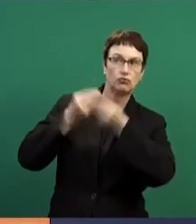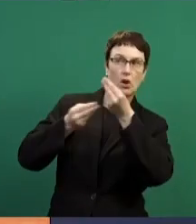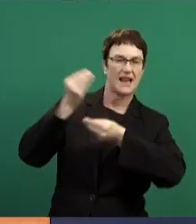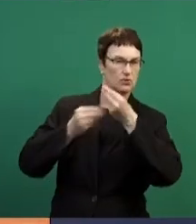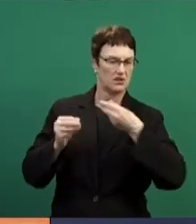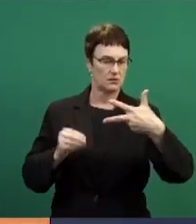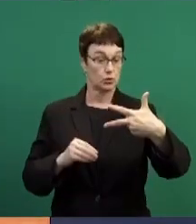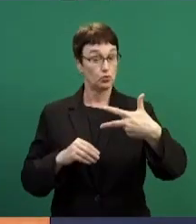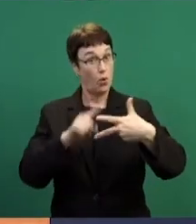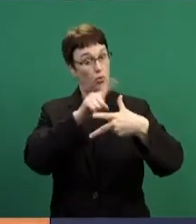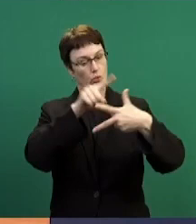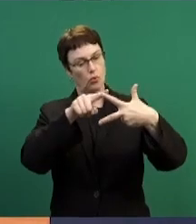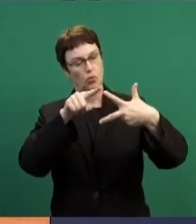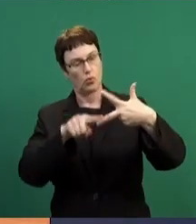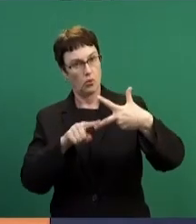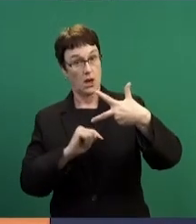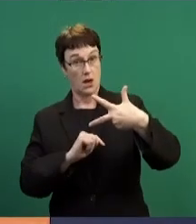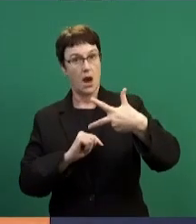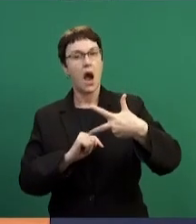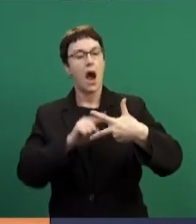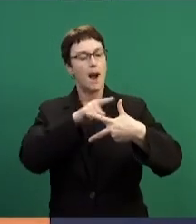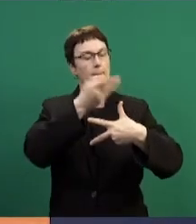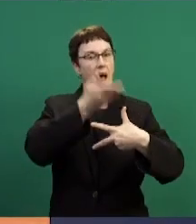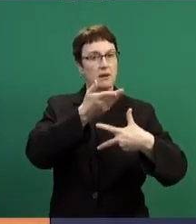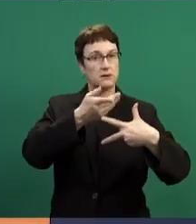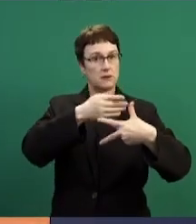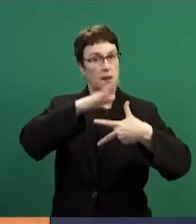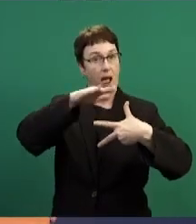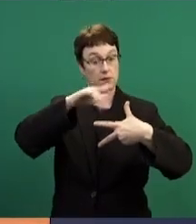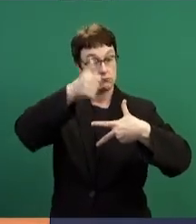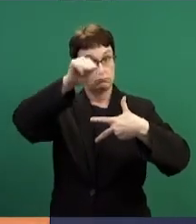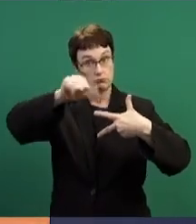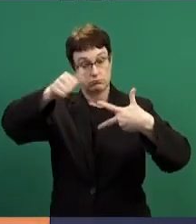Those balances get swept into the GFECRA.